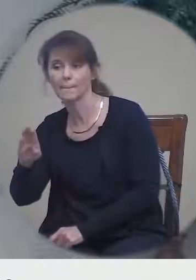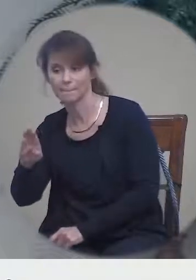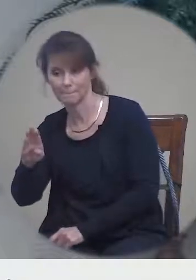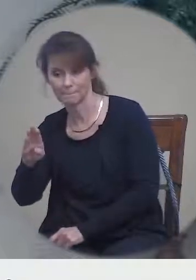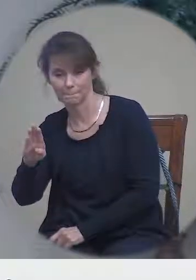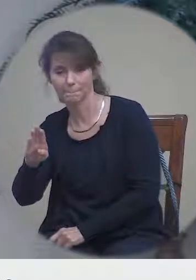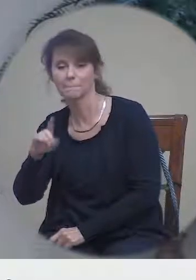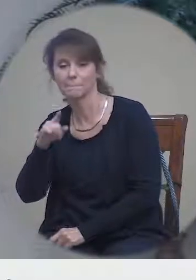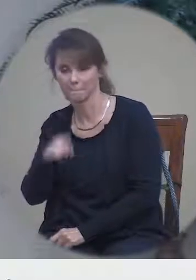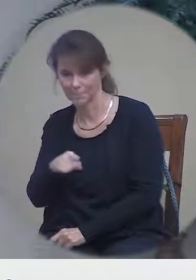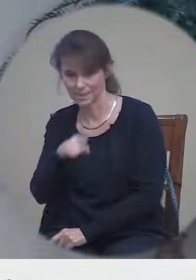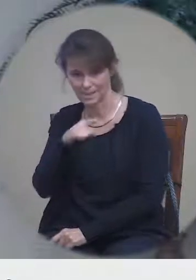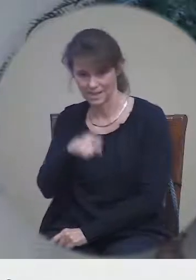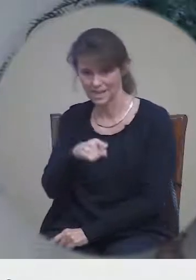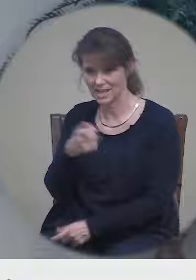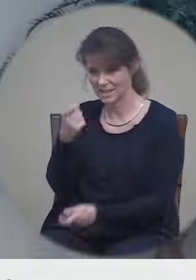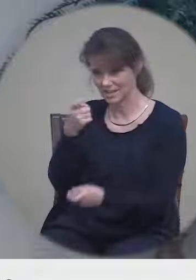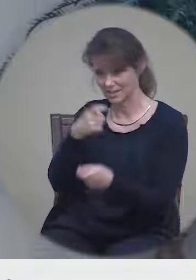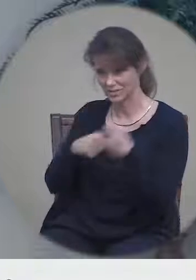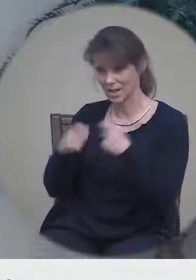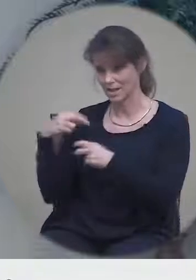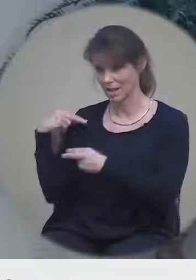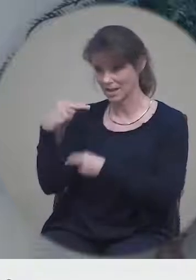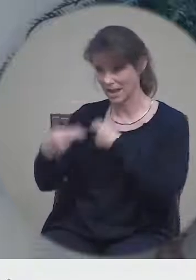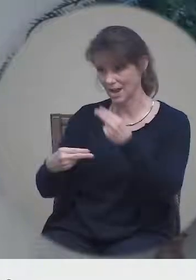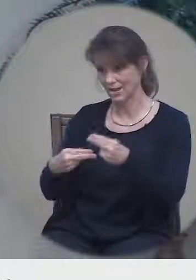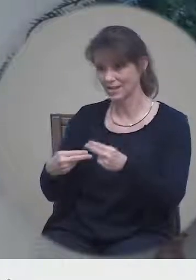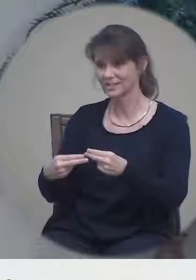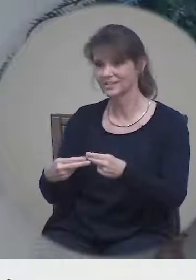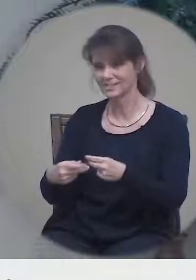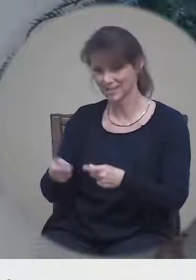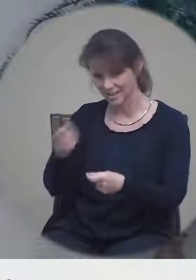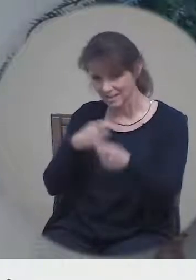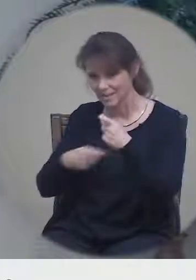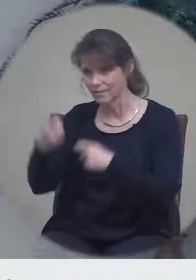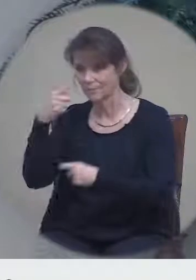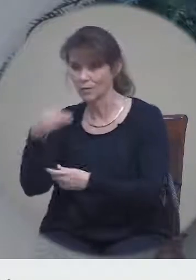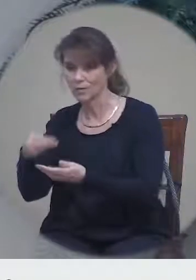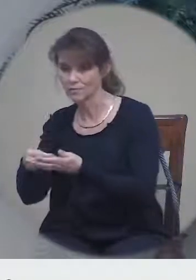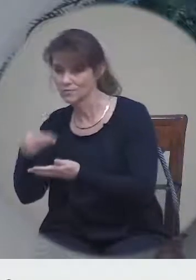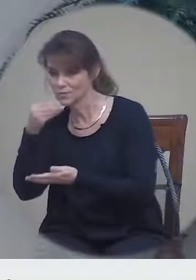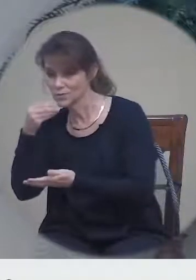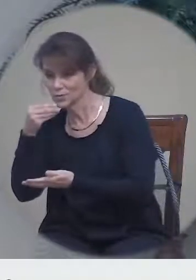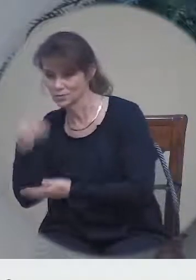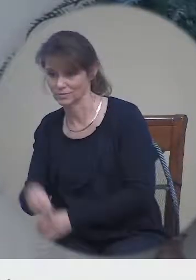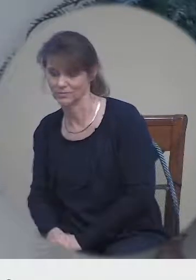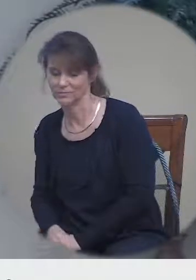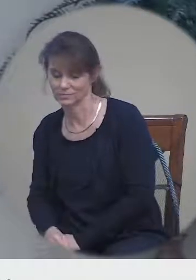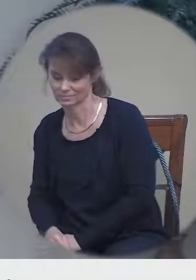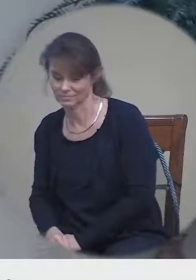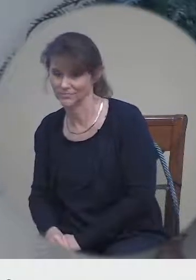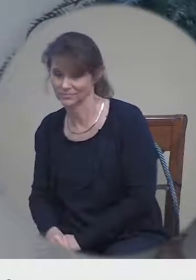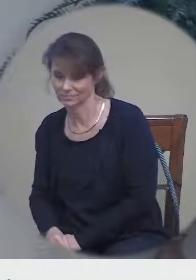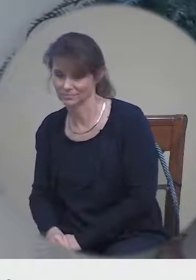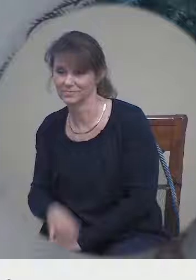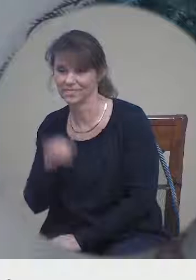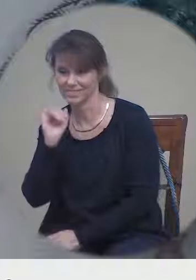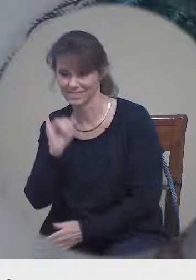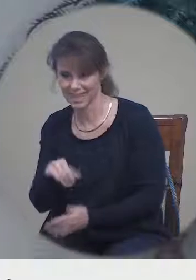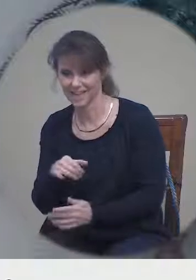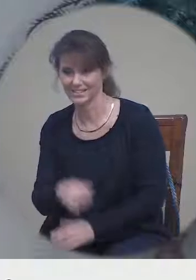fornicator and a profane person. I don't know, maybe he was sexually immoral. That's typically what that term refers